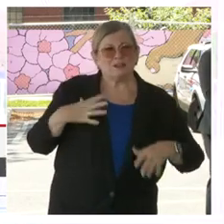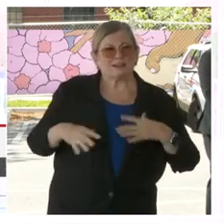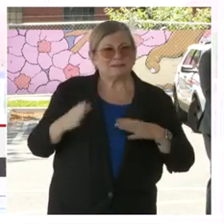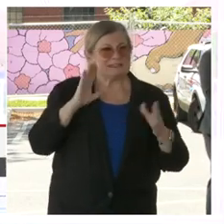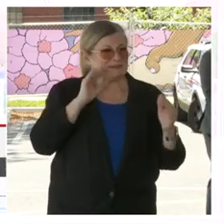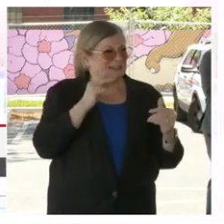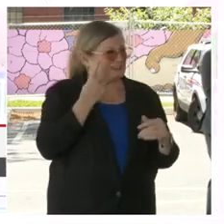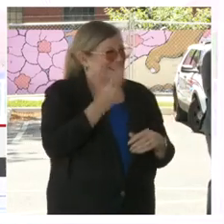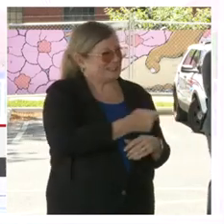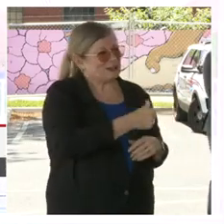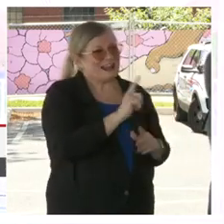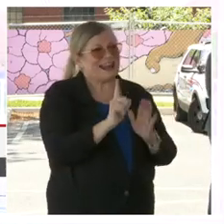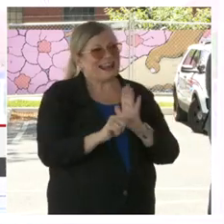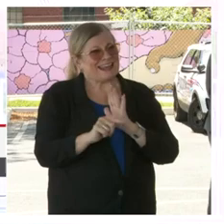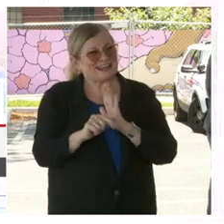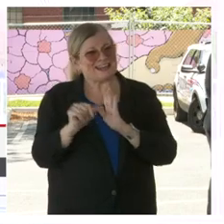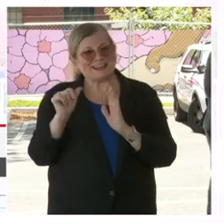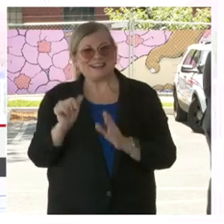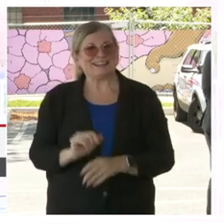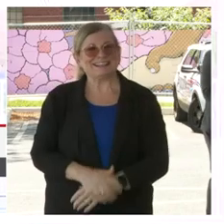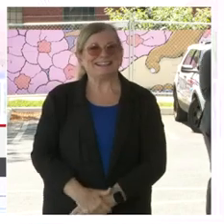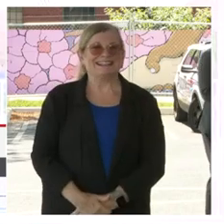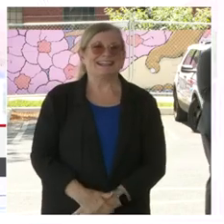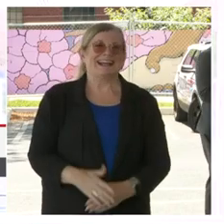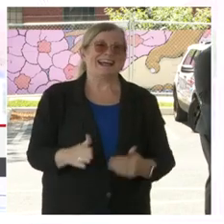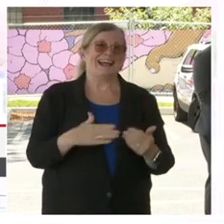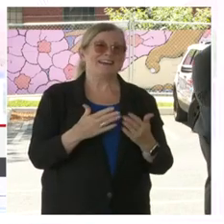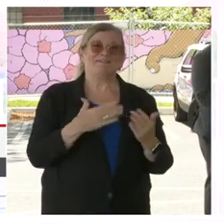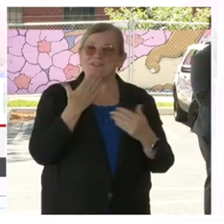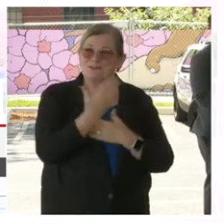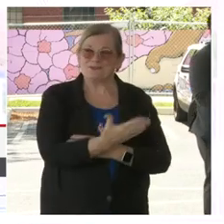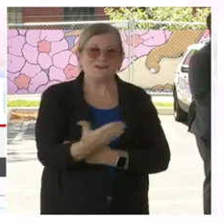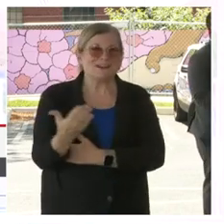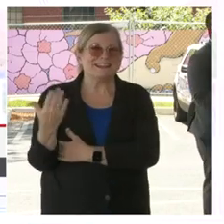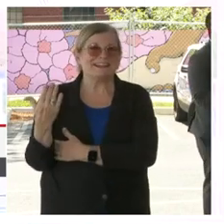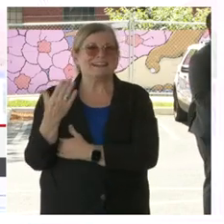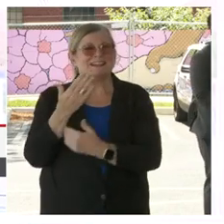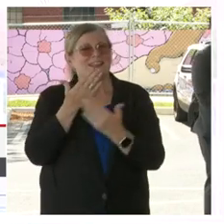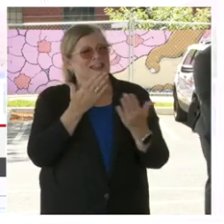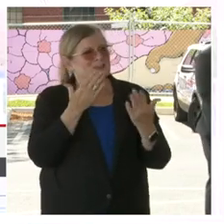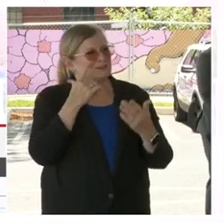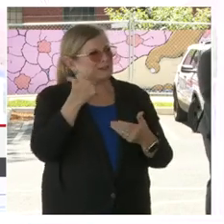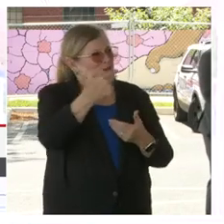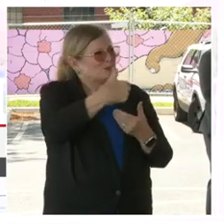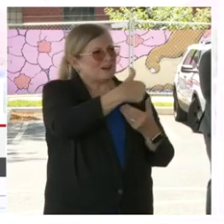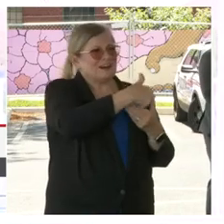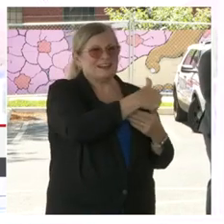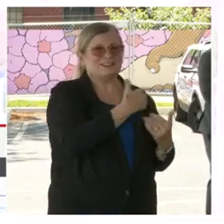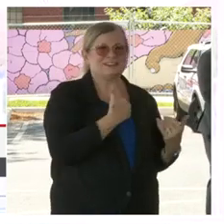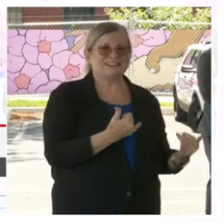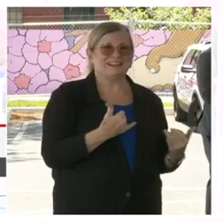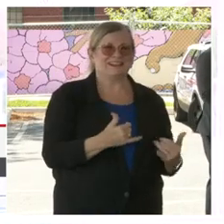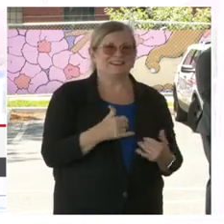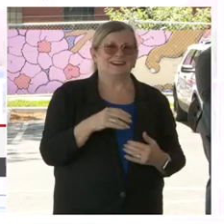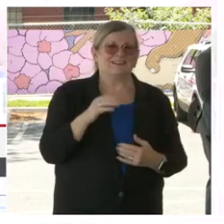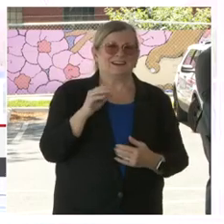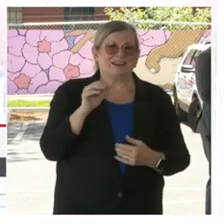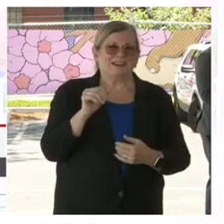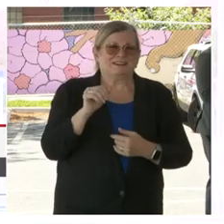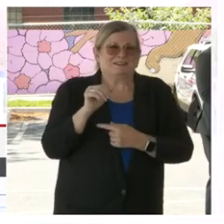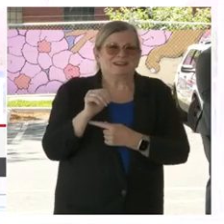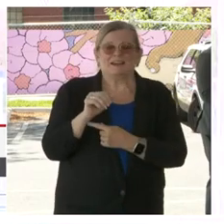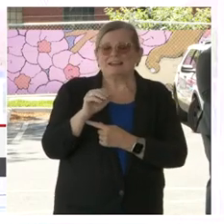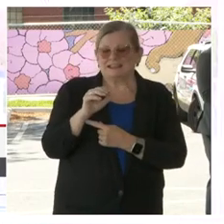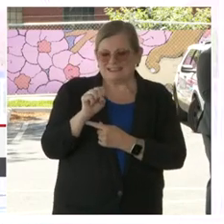But good morning and thank you for joining us at Sycamore and Oak, the Interim Retail Village groundbreaking